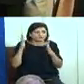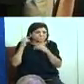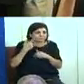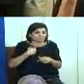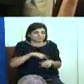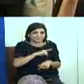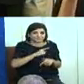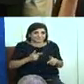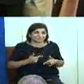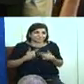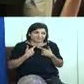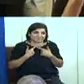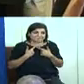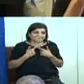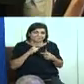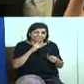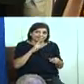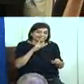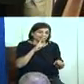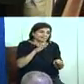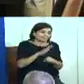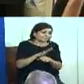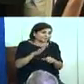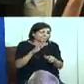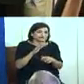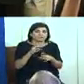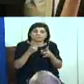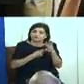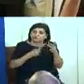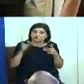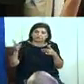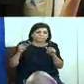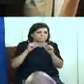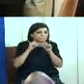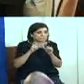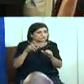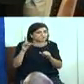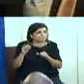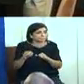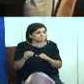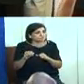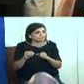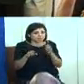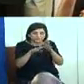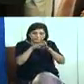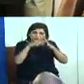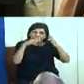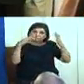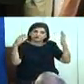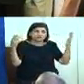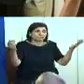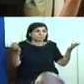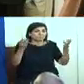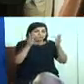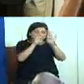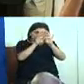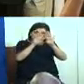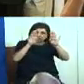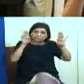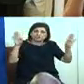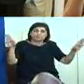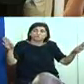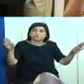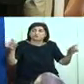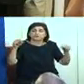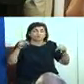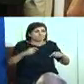living testimonies of what it is that you continue to do, that these doors, these walls, this